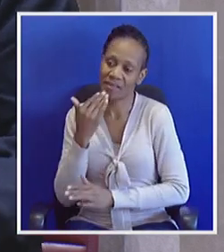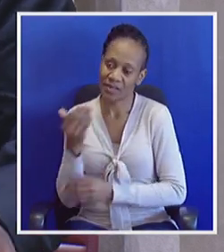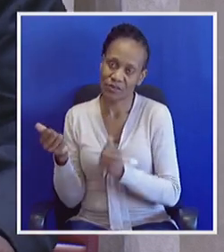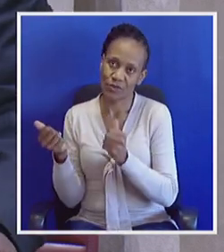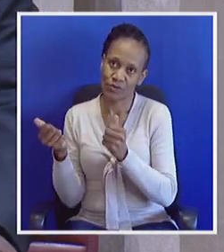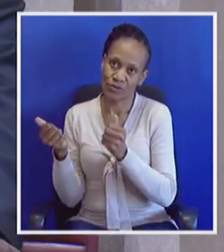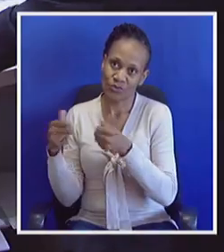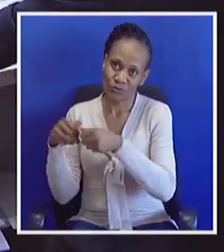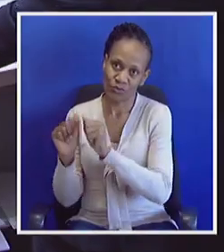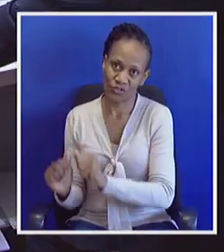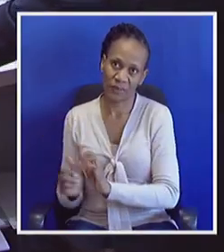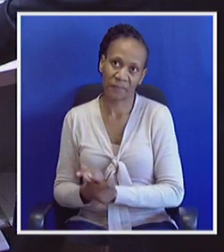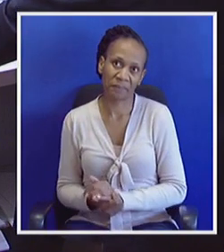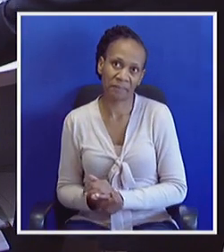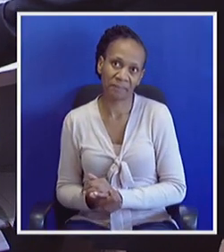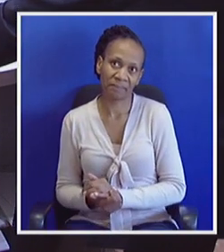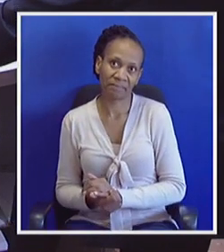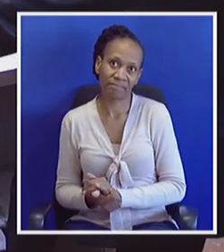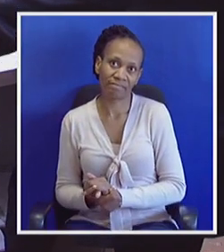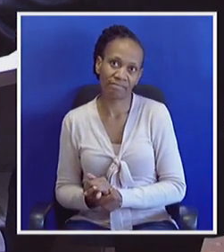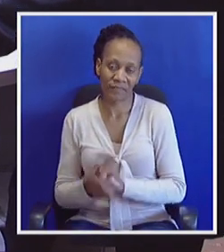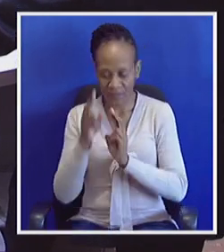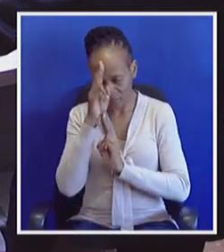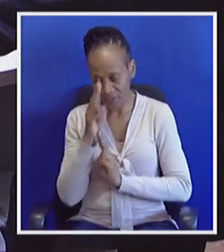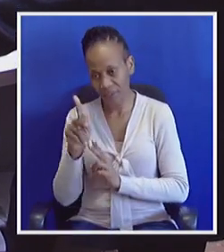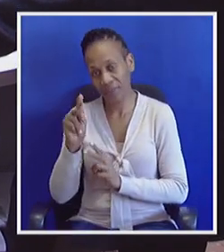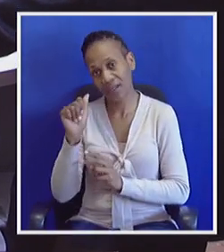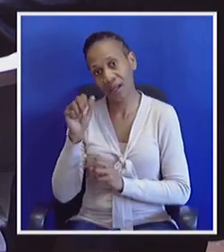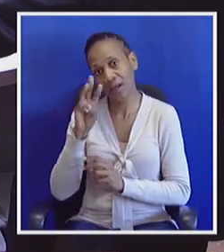Chairperson. Thank you, Deputy President. The Honorable Kaula.